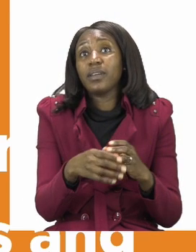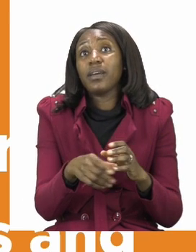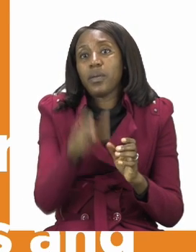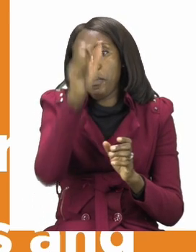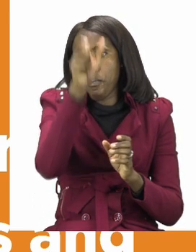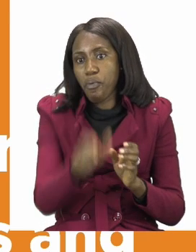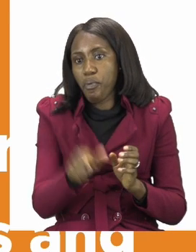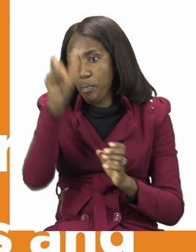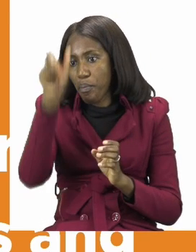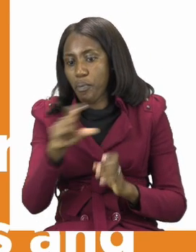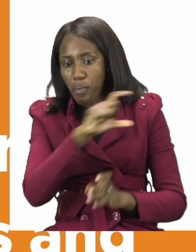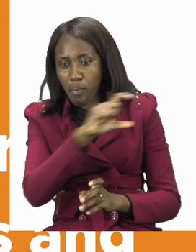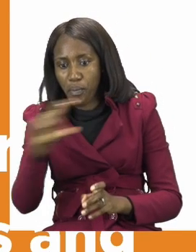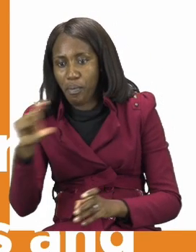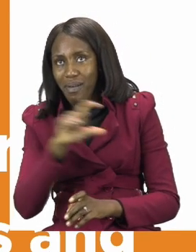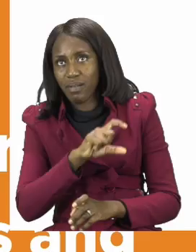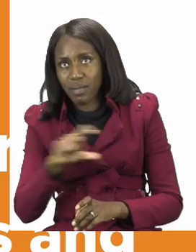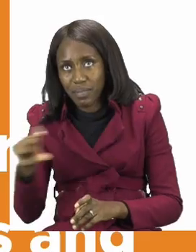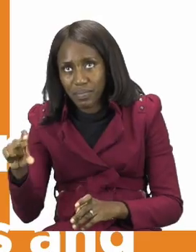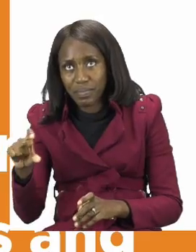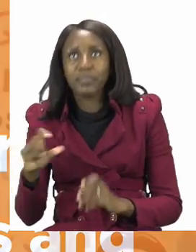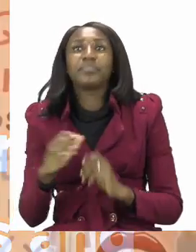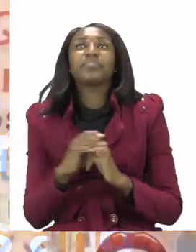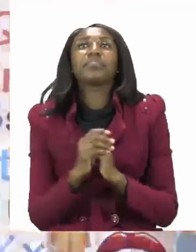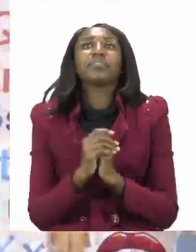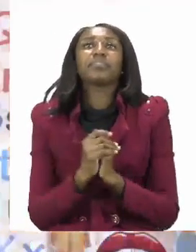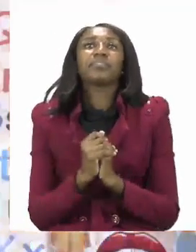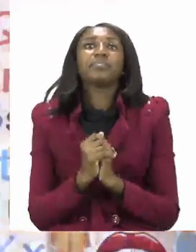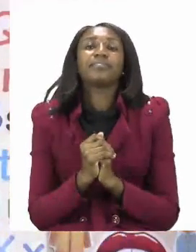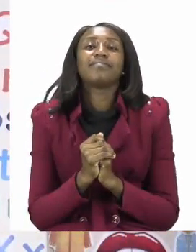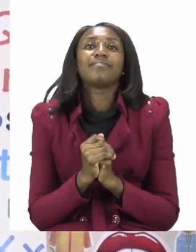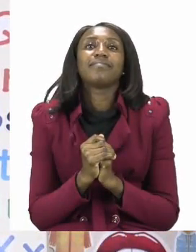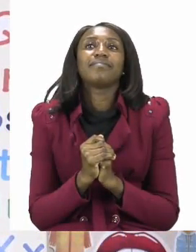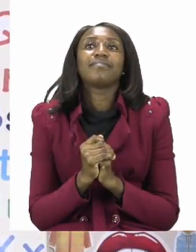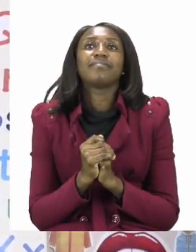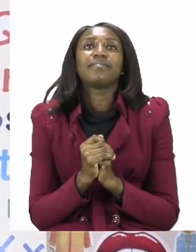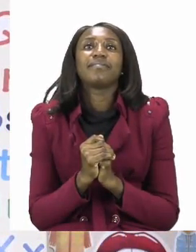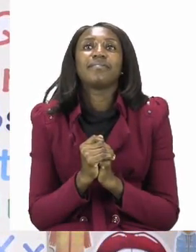plurals and data handling.